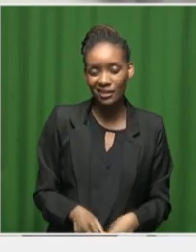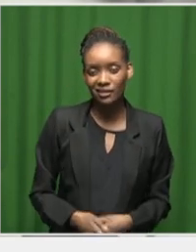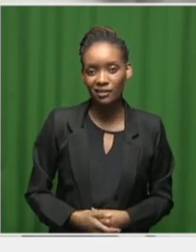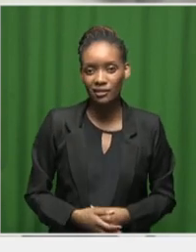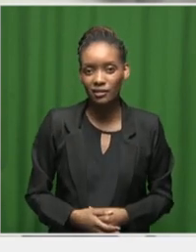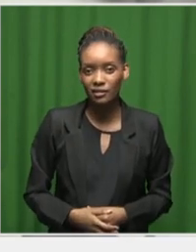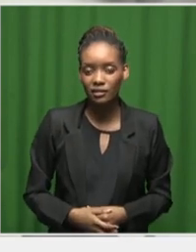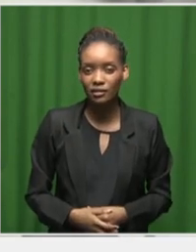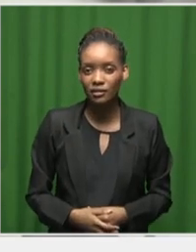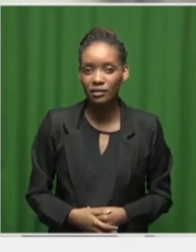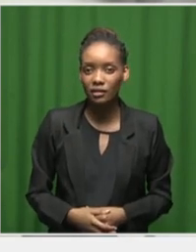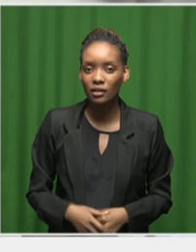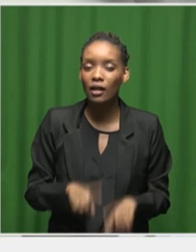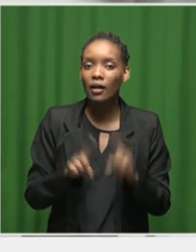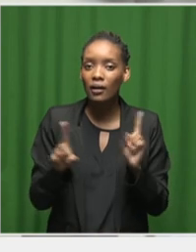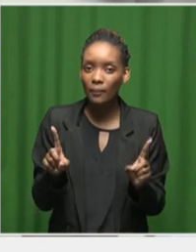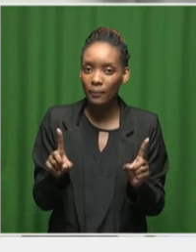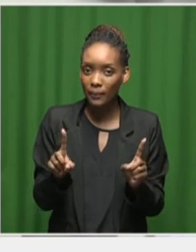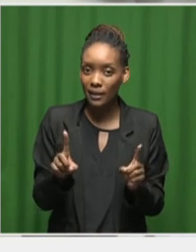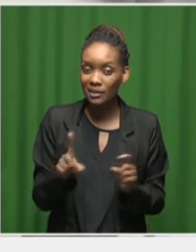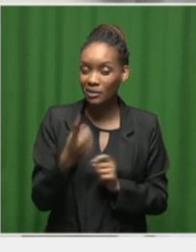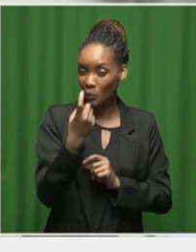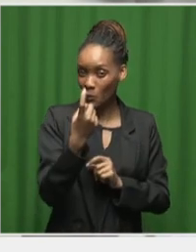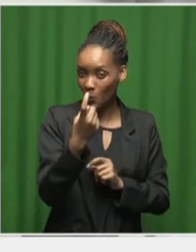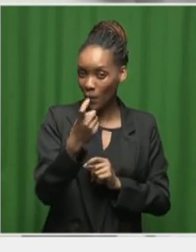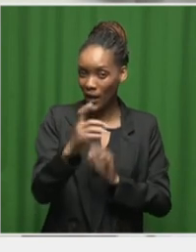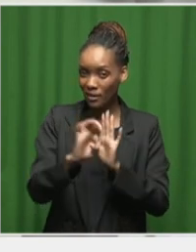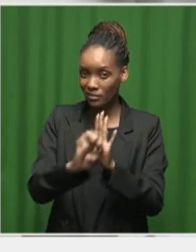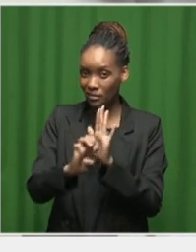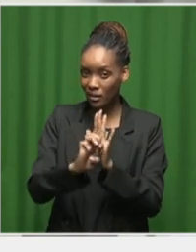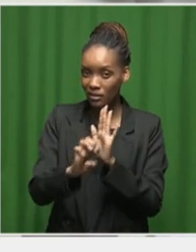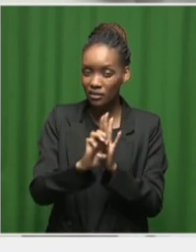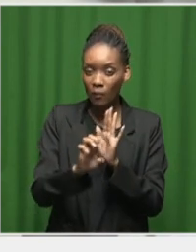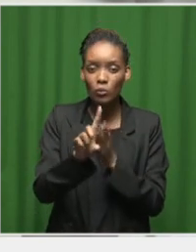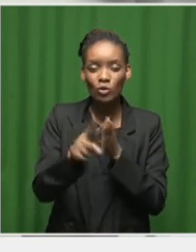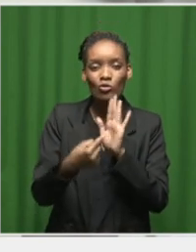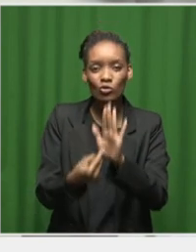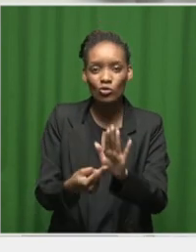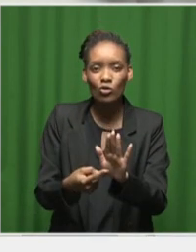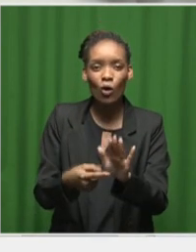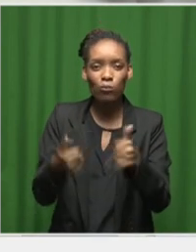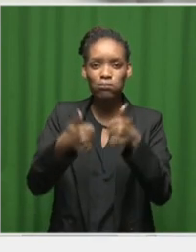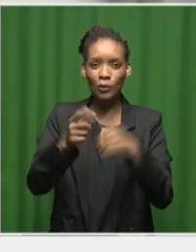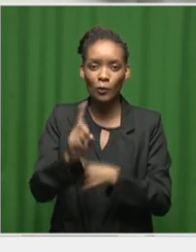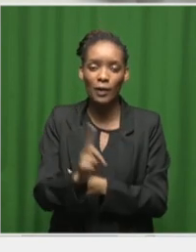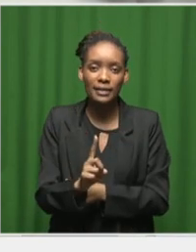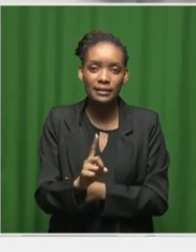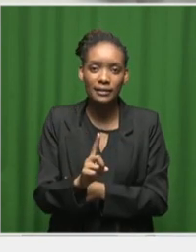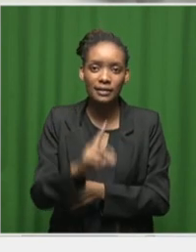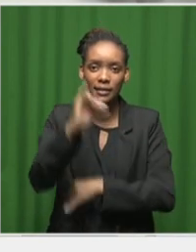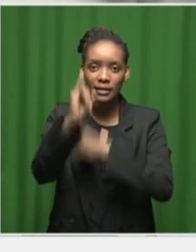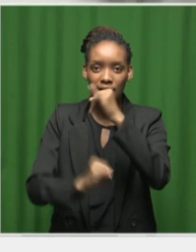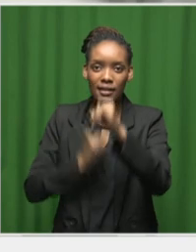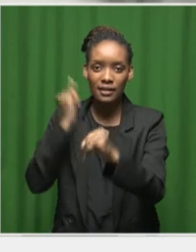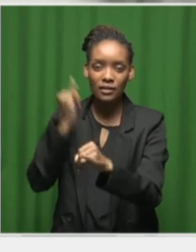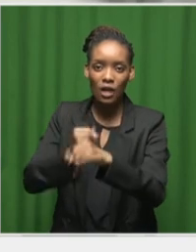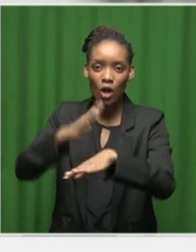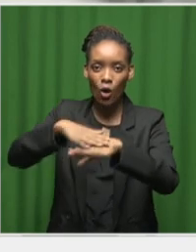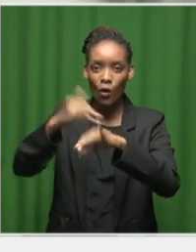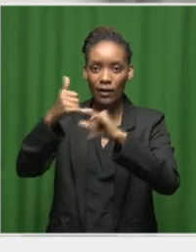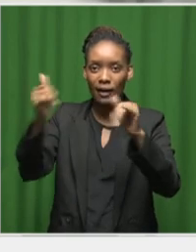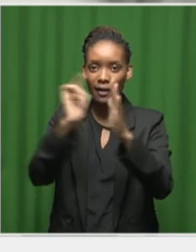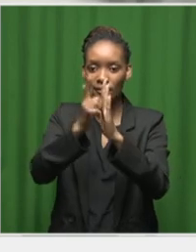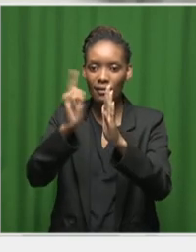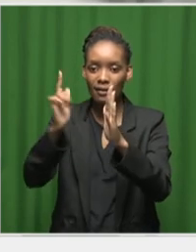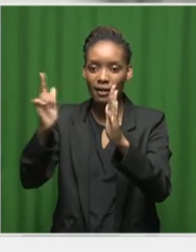But, you know, to show you one practical example of the benefits, there's an international online library.